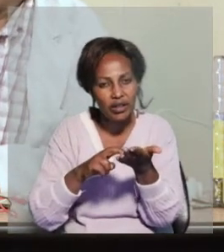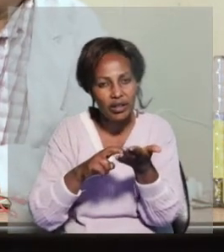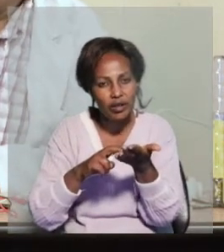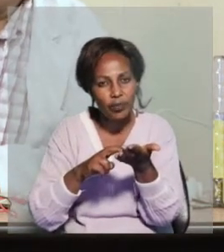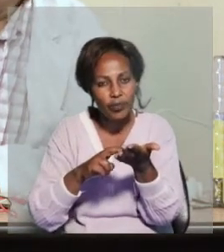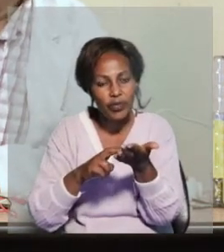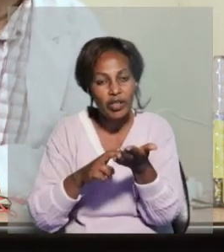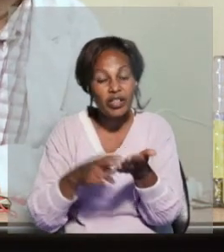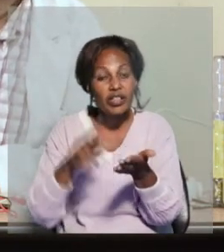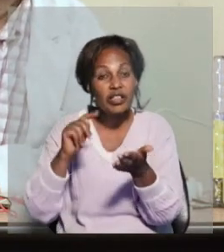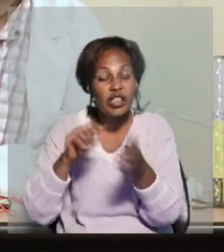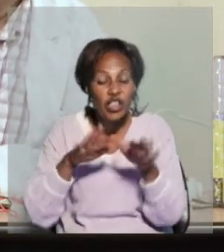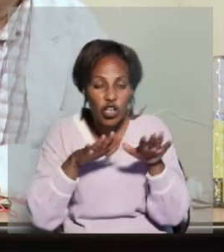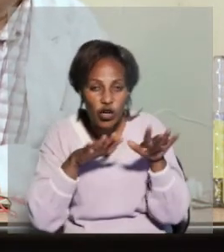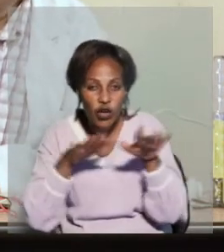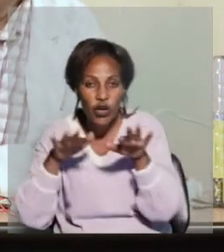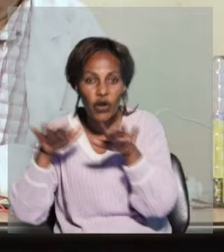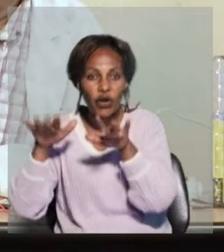the current